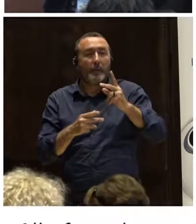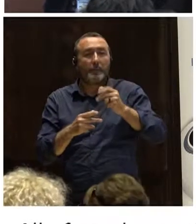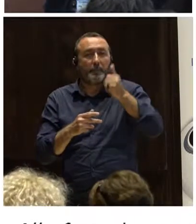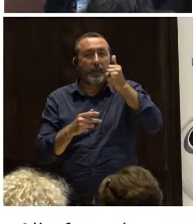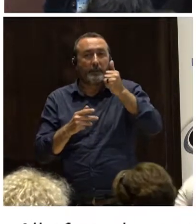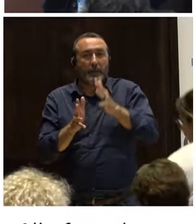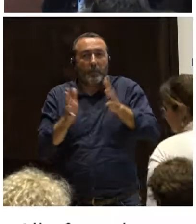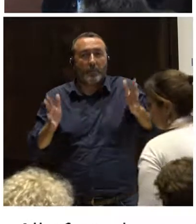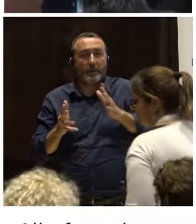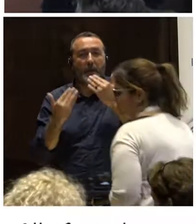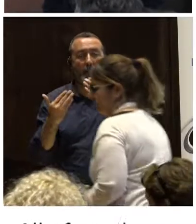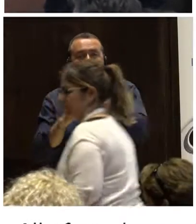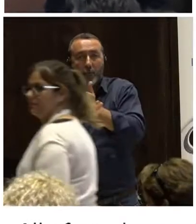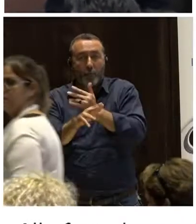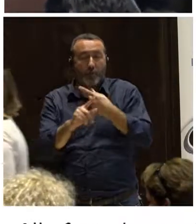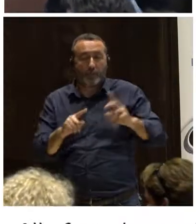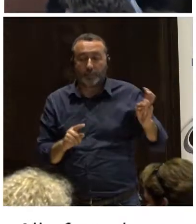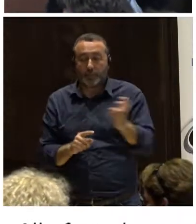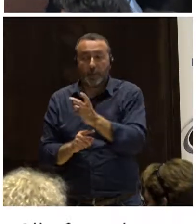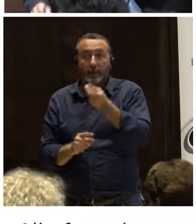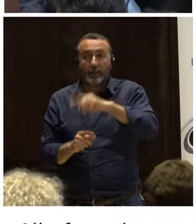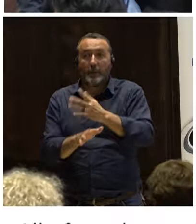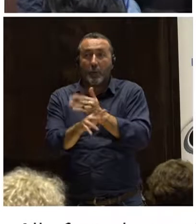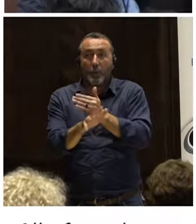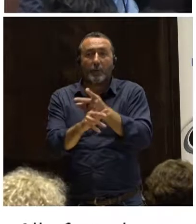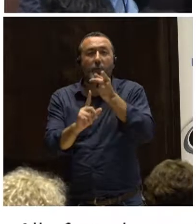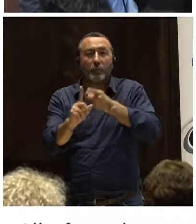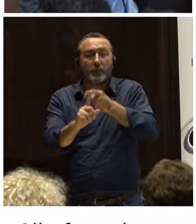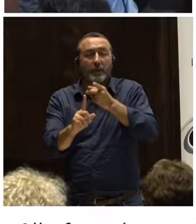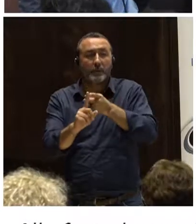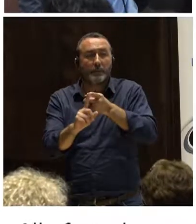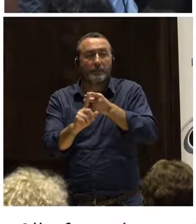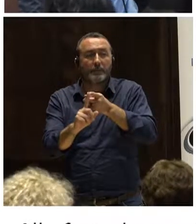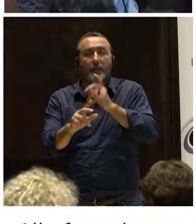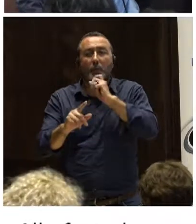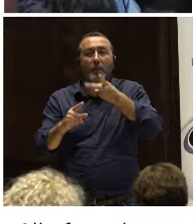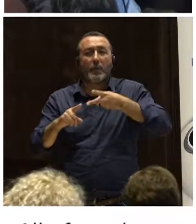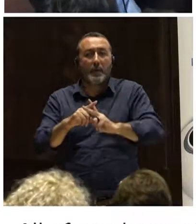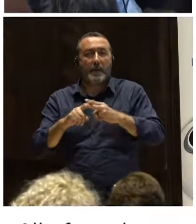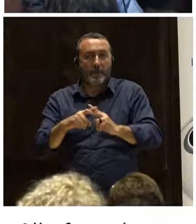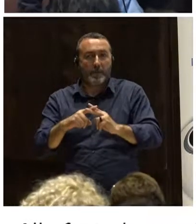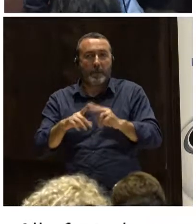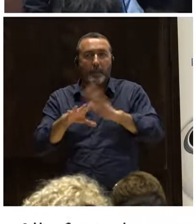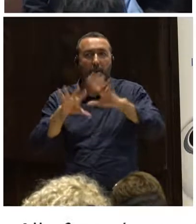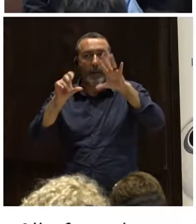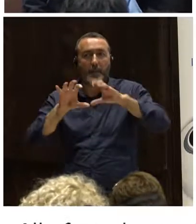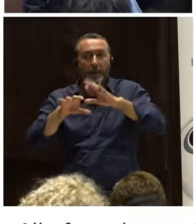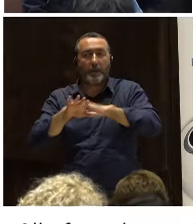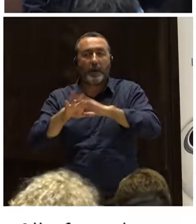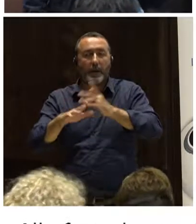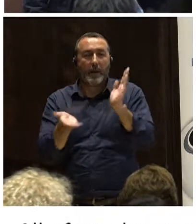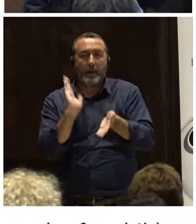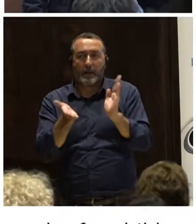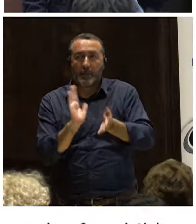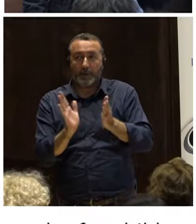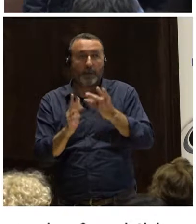used frequently as a tool for learning and rehabilitation. But in many